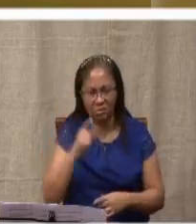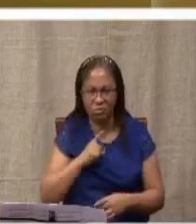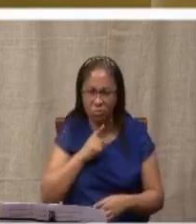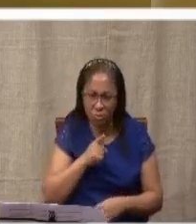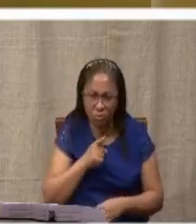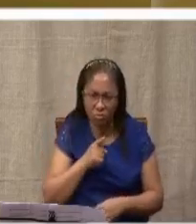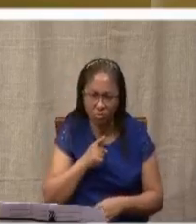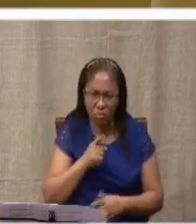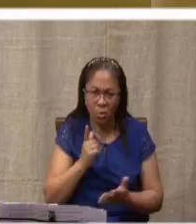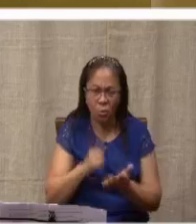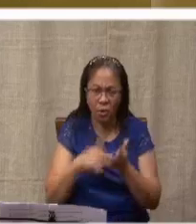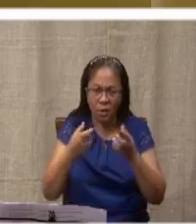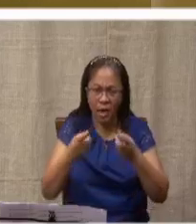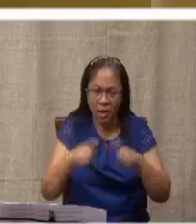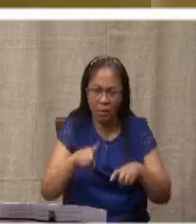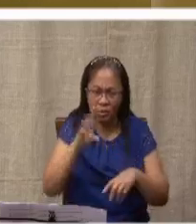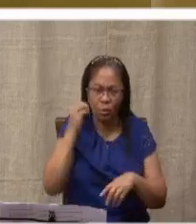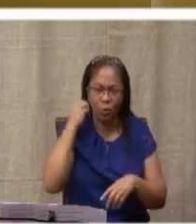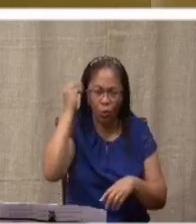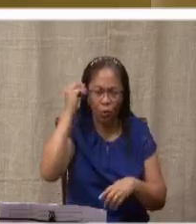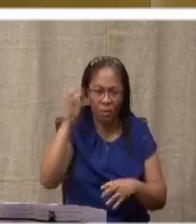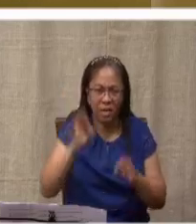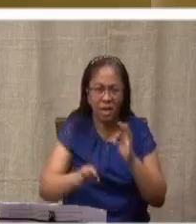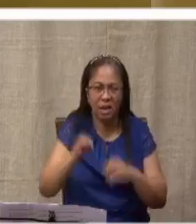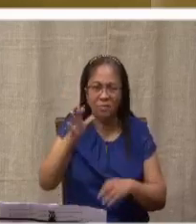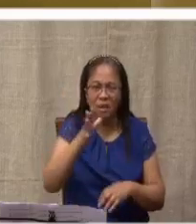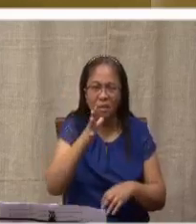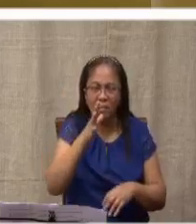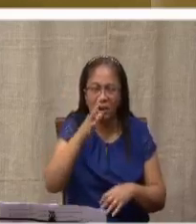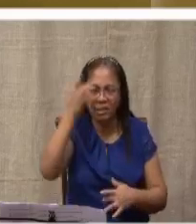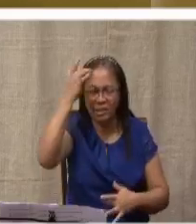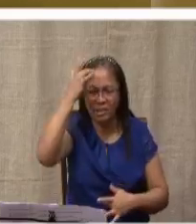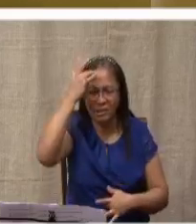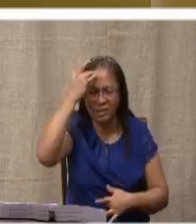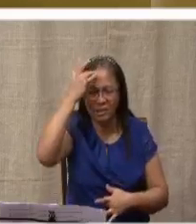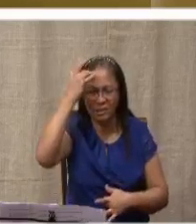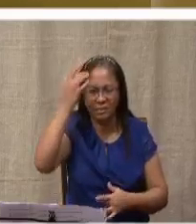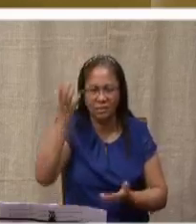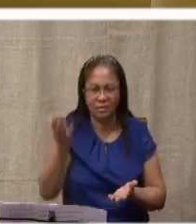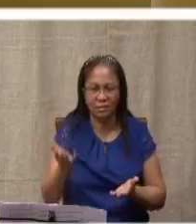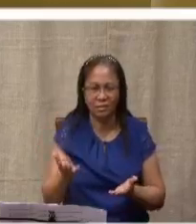true the hand that rocks the cradle